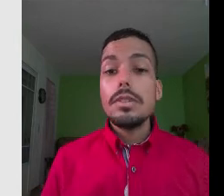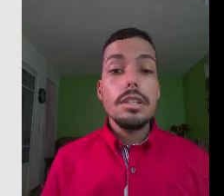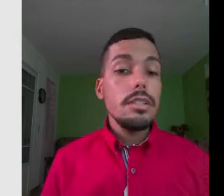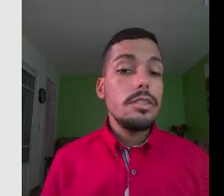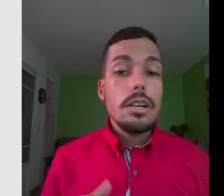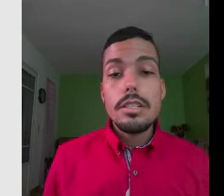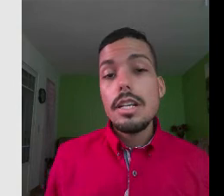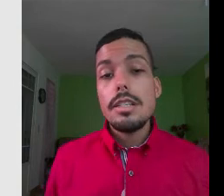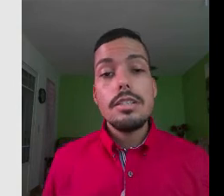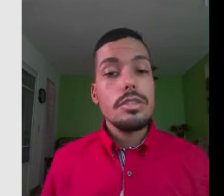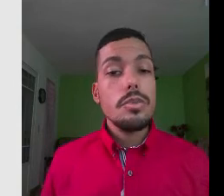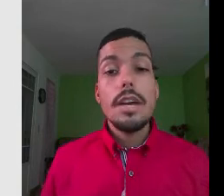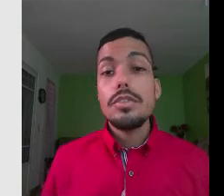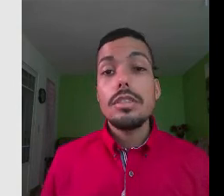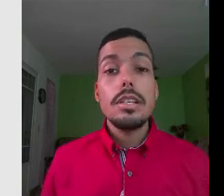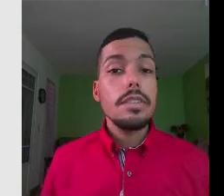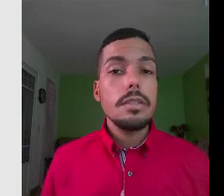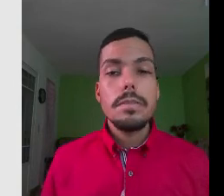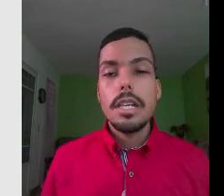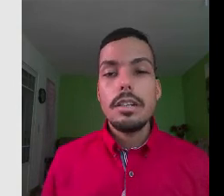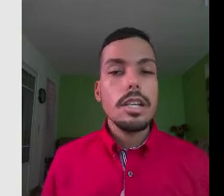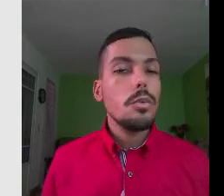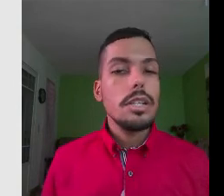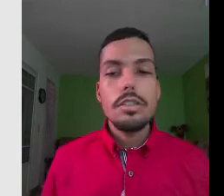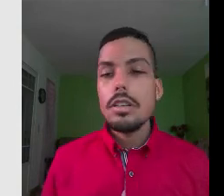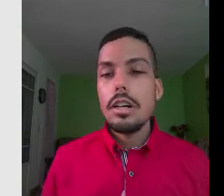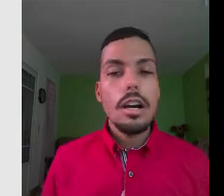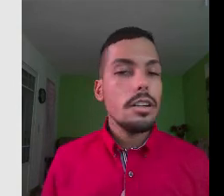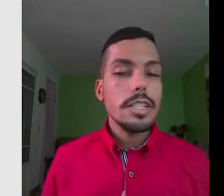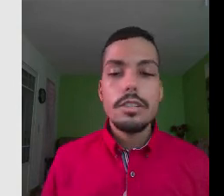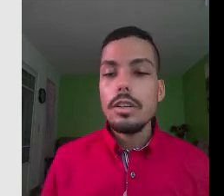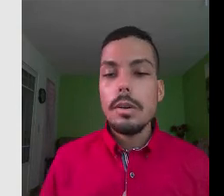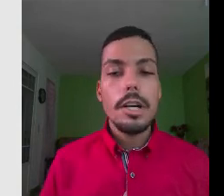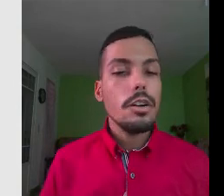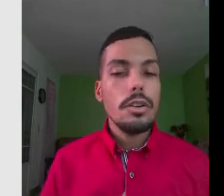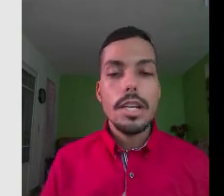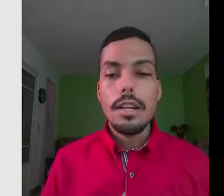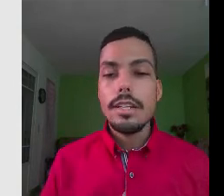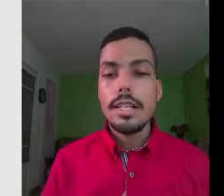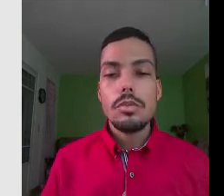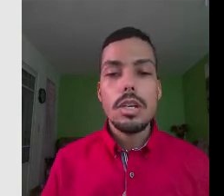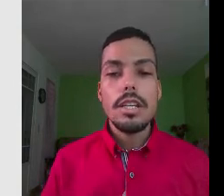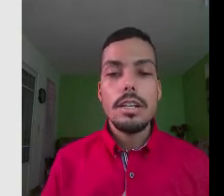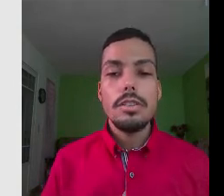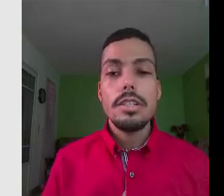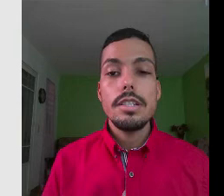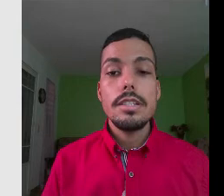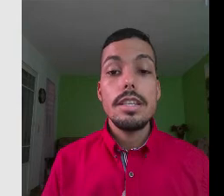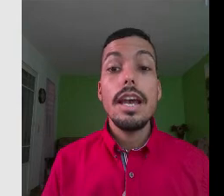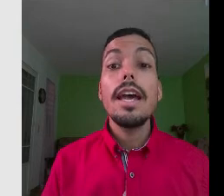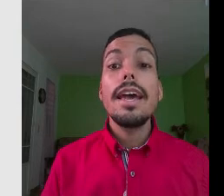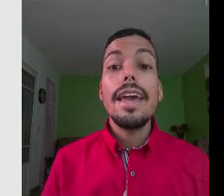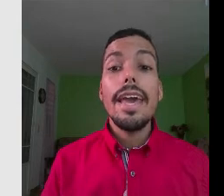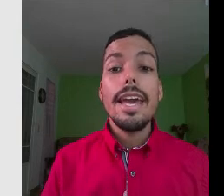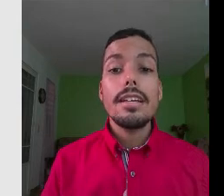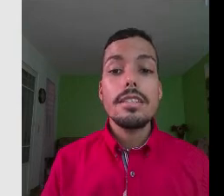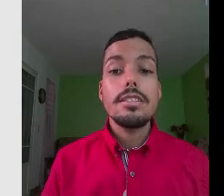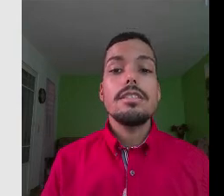No, very good, it doesn't have it, so we have to leave it in blank, okay? We don't color it, no lo vamos a colorear. The next one here, this is